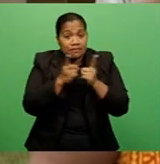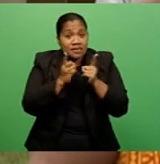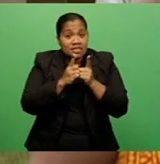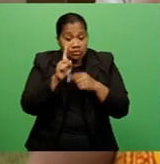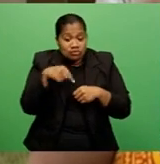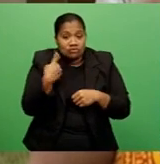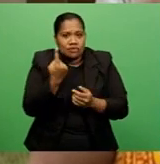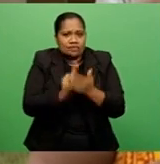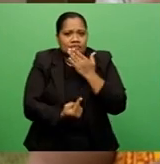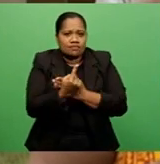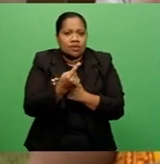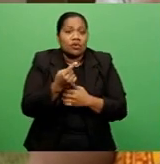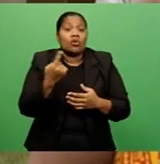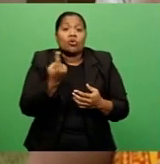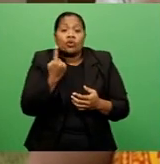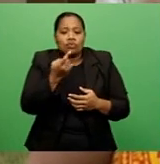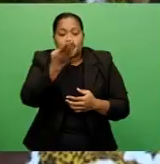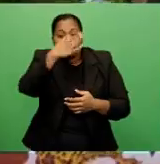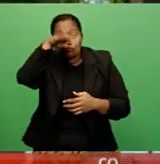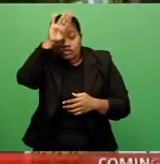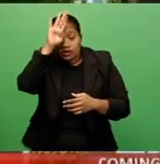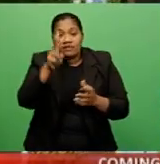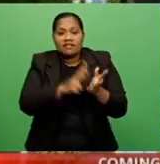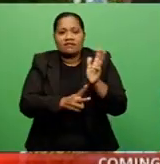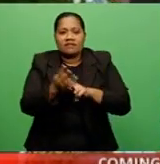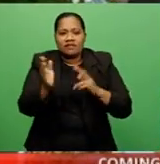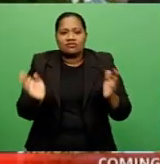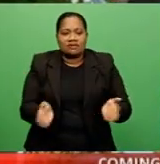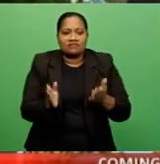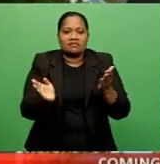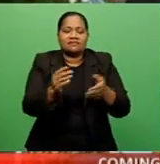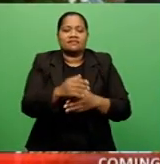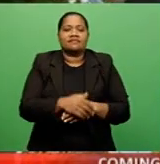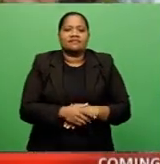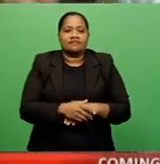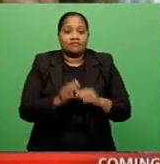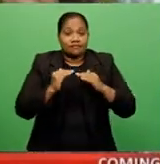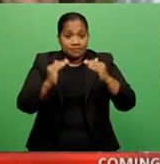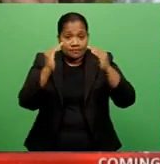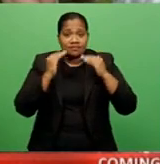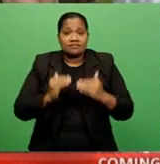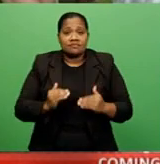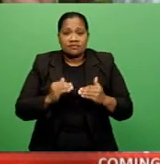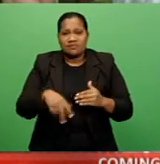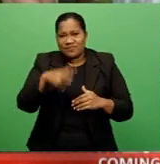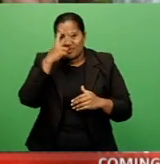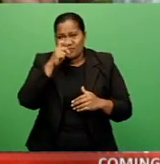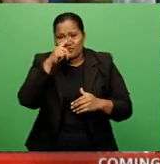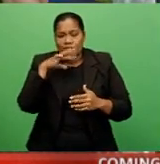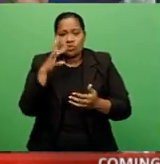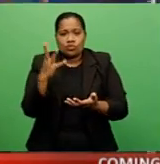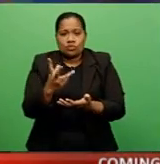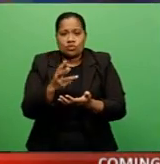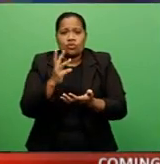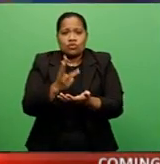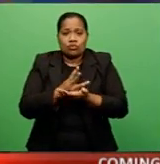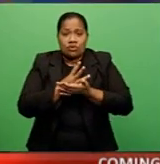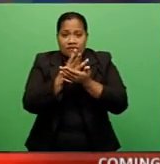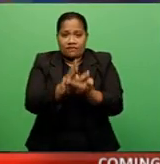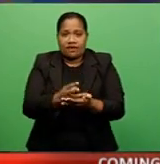between the chief and the village elders. Up ahead, the elderly's welfare to be